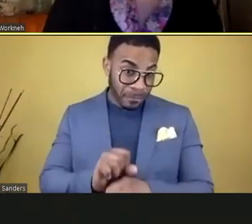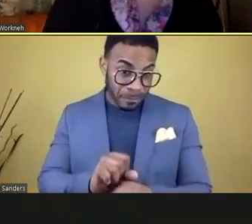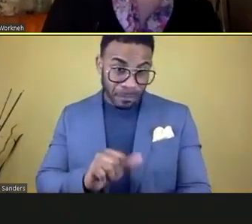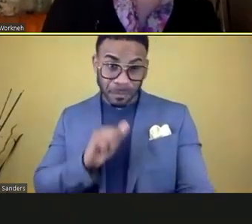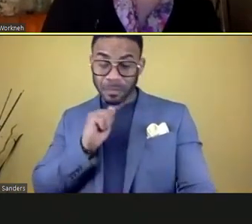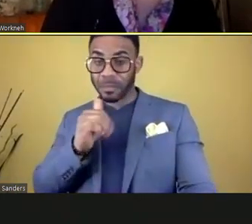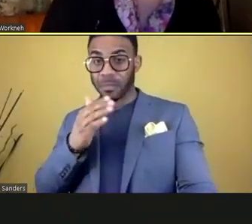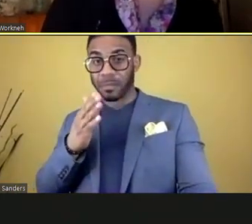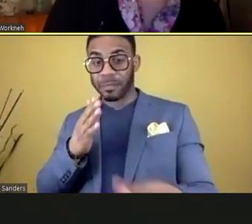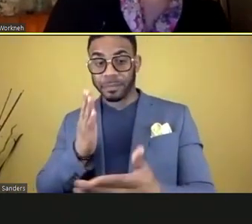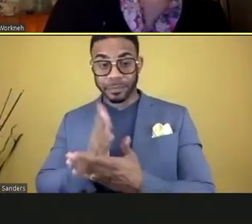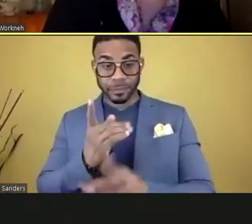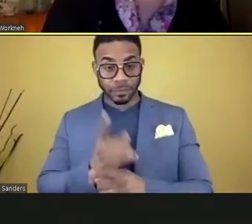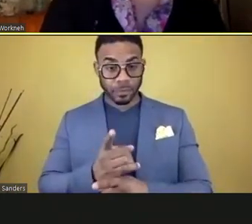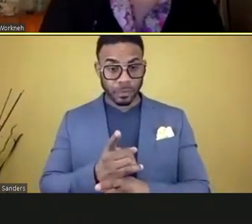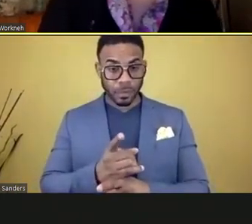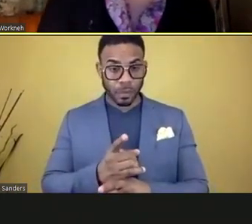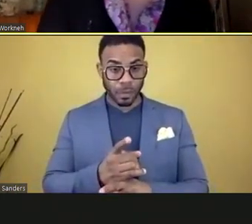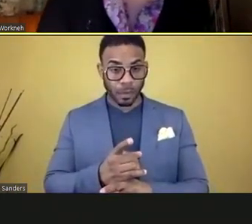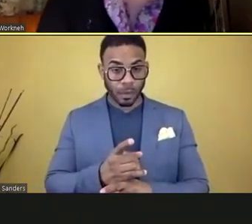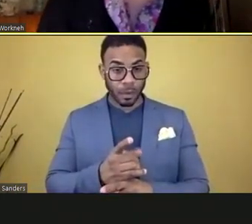right?